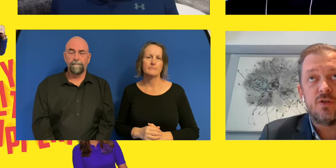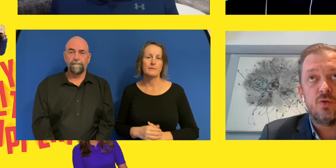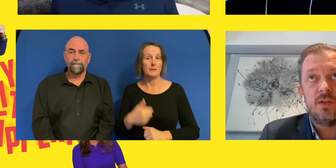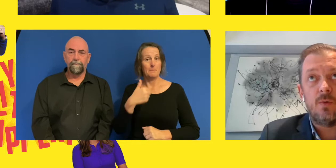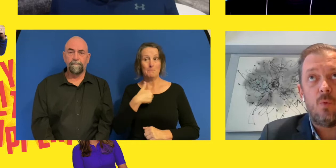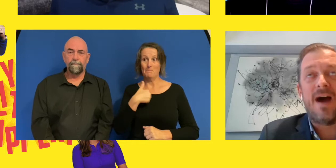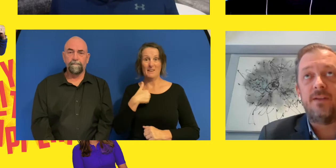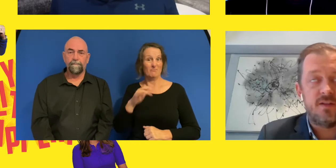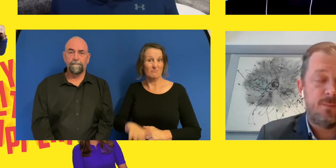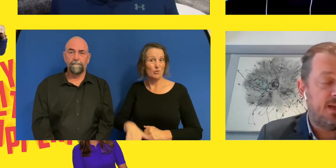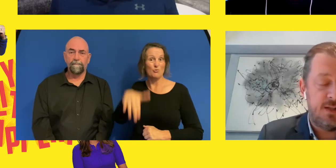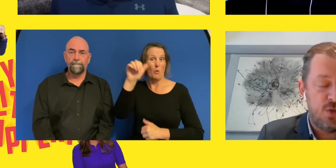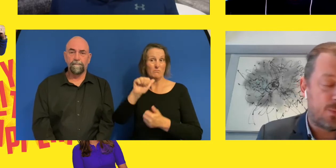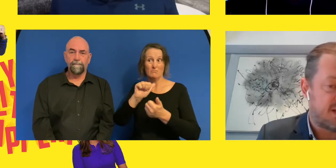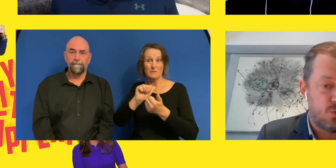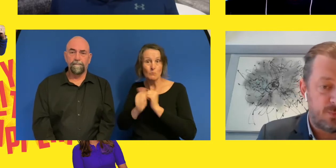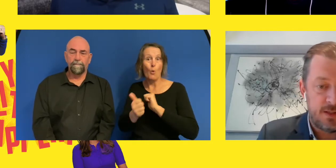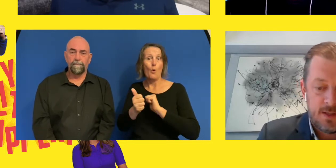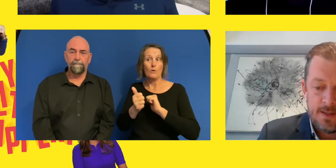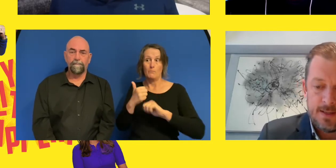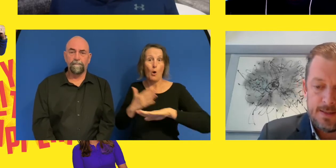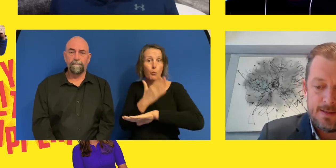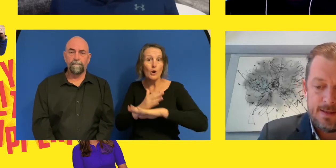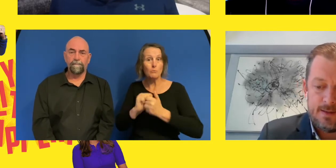closer to the wider disability human rights movement.